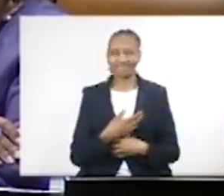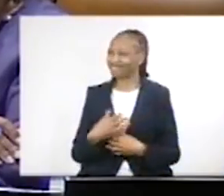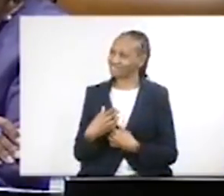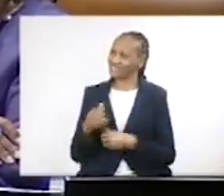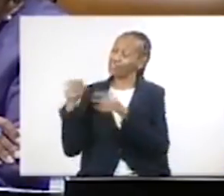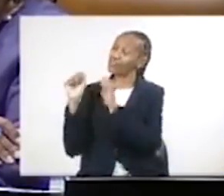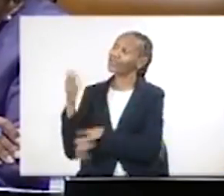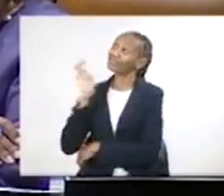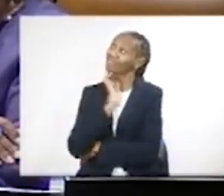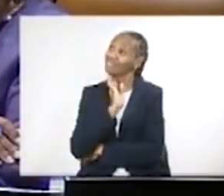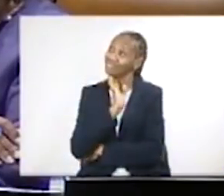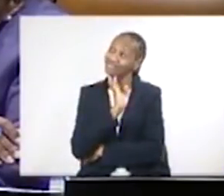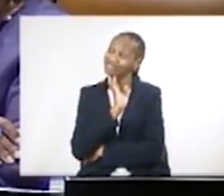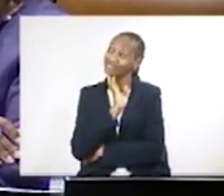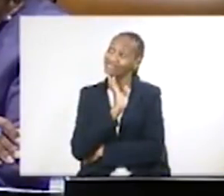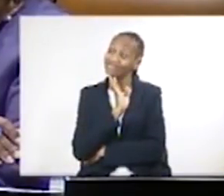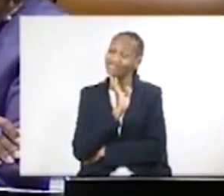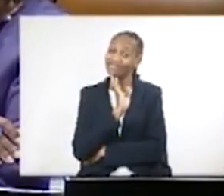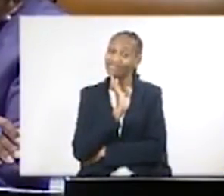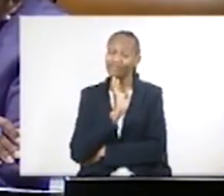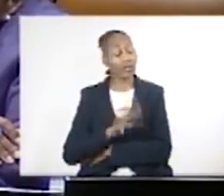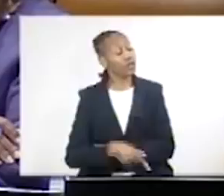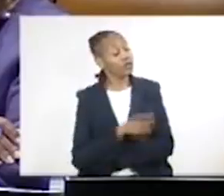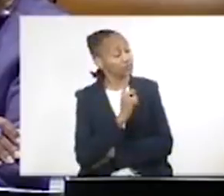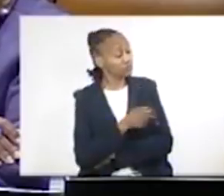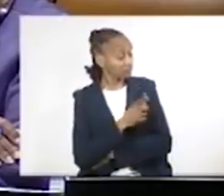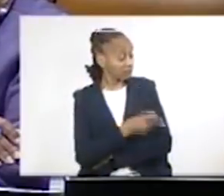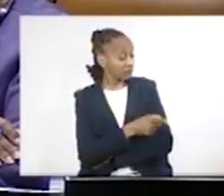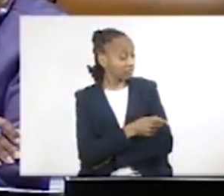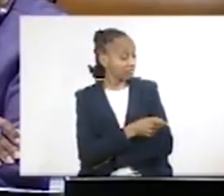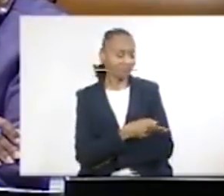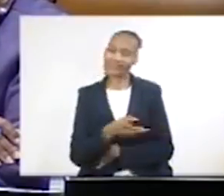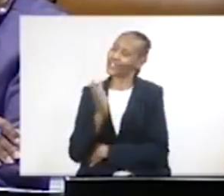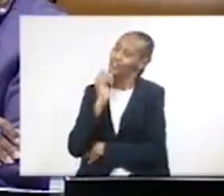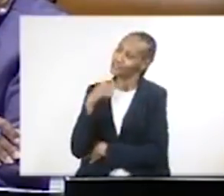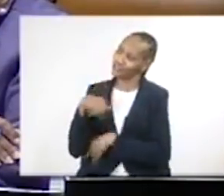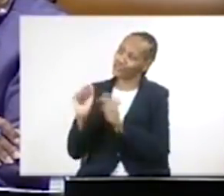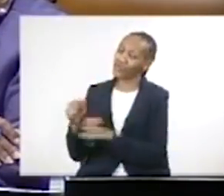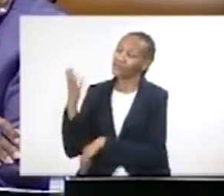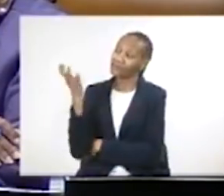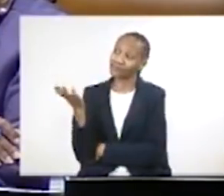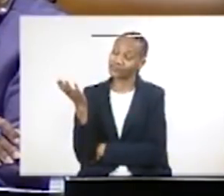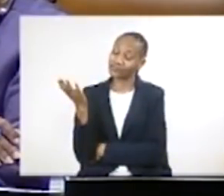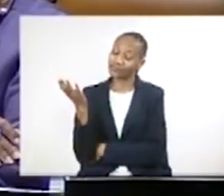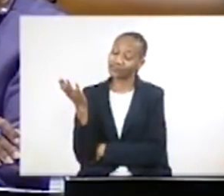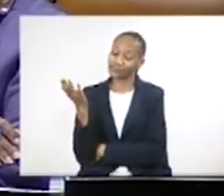I'm not going to draw. Morena. It's not going to happen that. Honorable Malema.